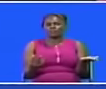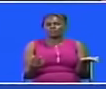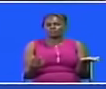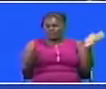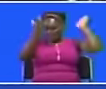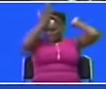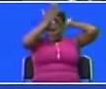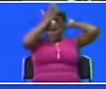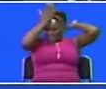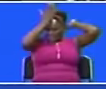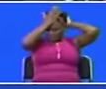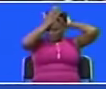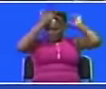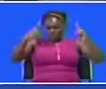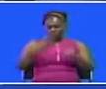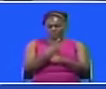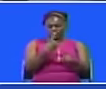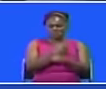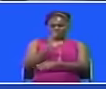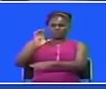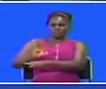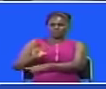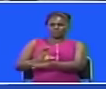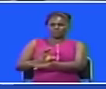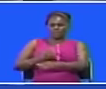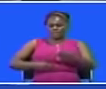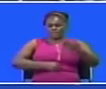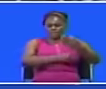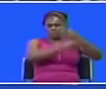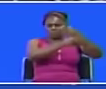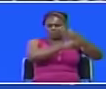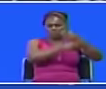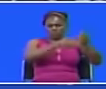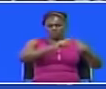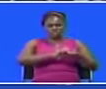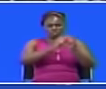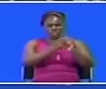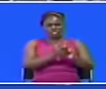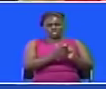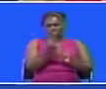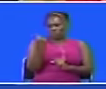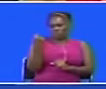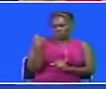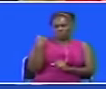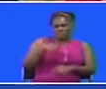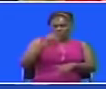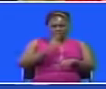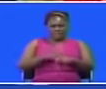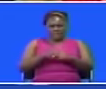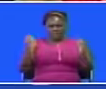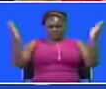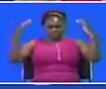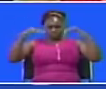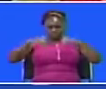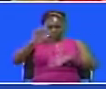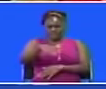Bishops from the Interfaith Council of Kenya have thrown their weight behind the amendments passed recently during a stormy session